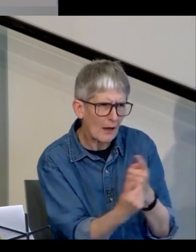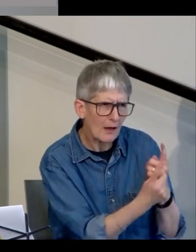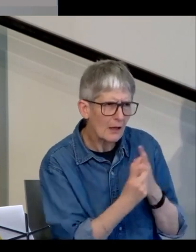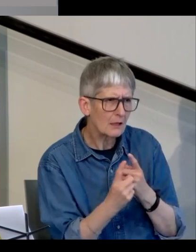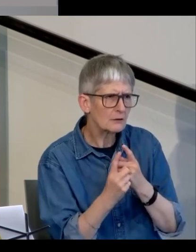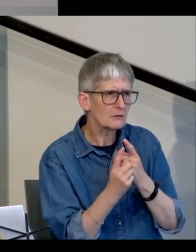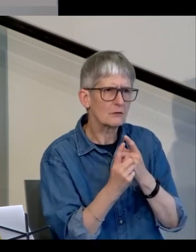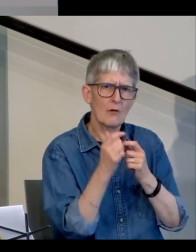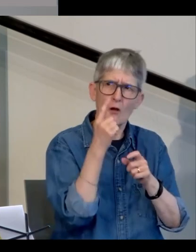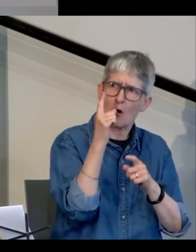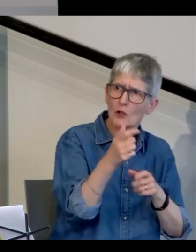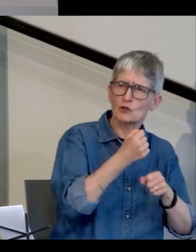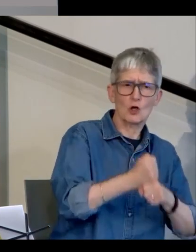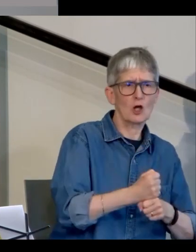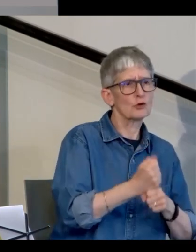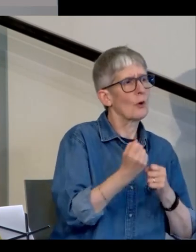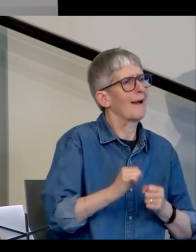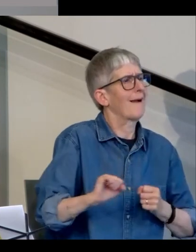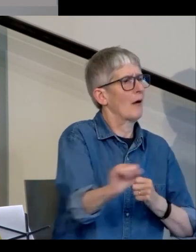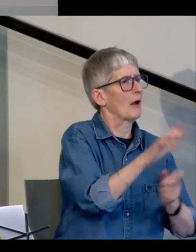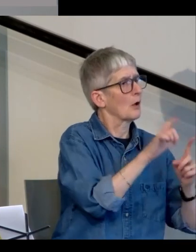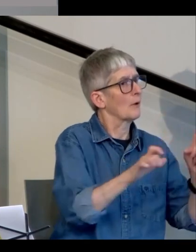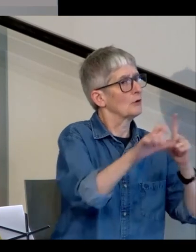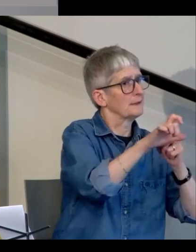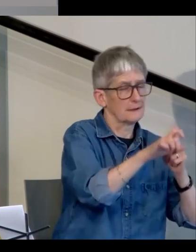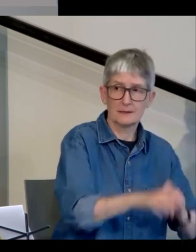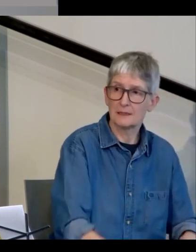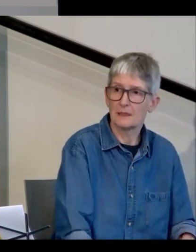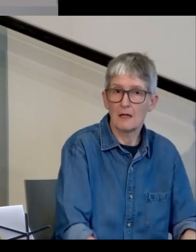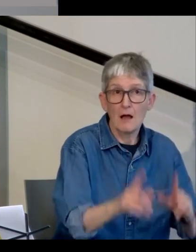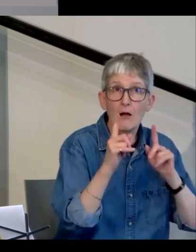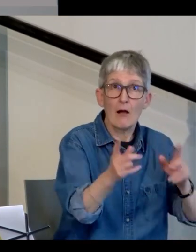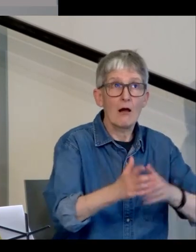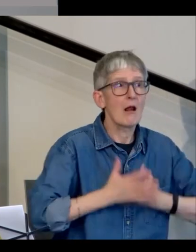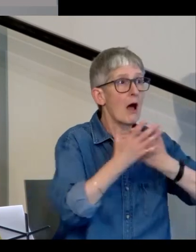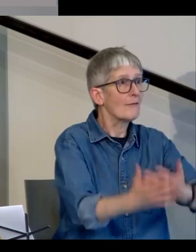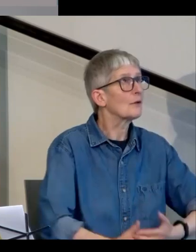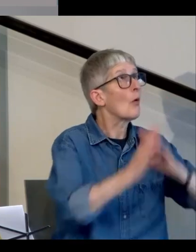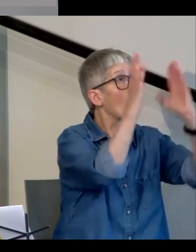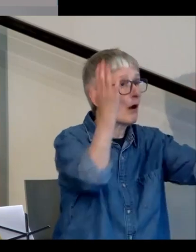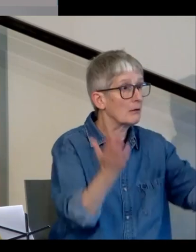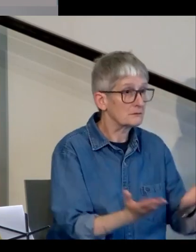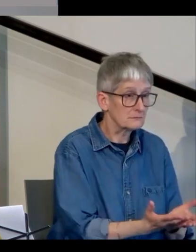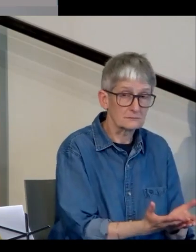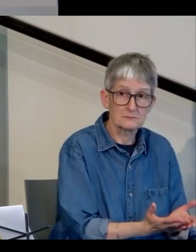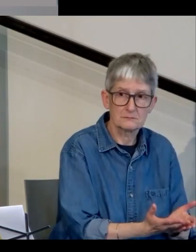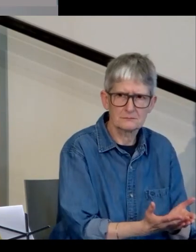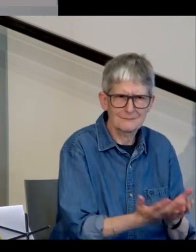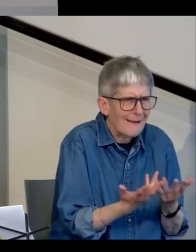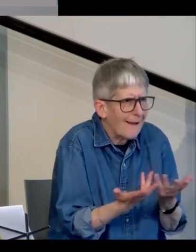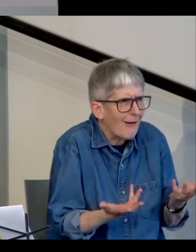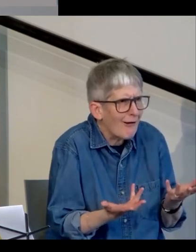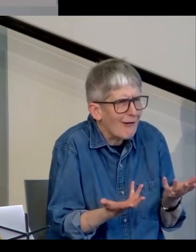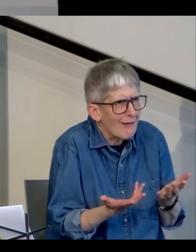God's church, to our community? God loves the world. How does that